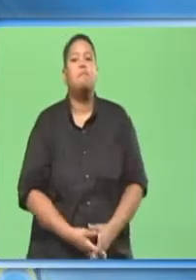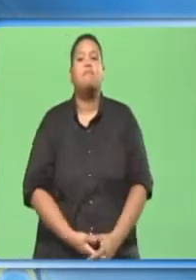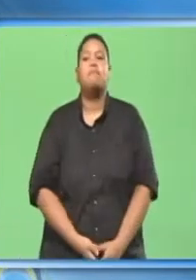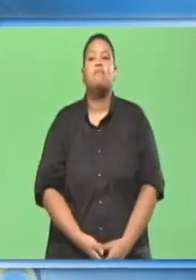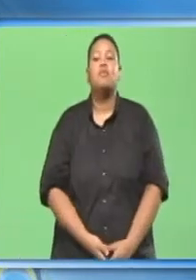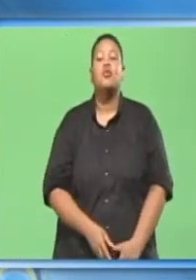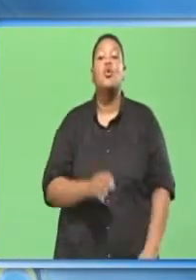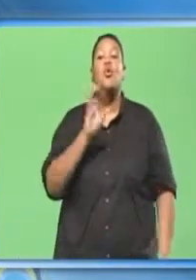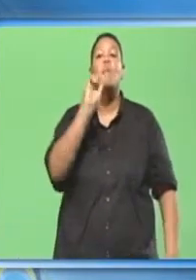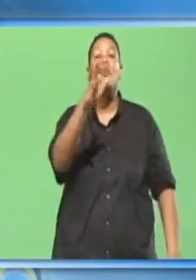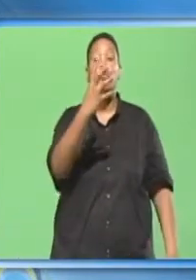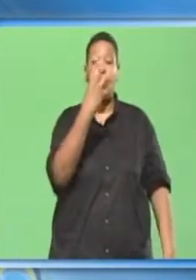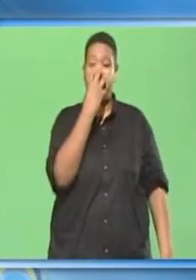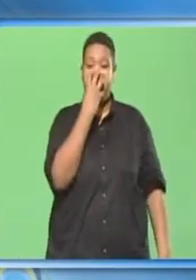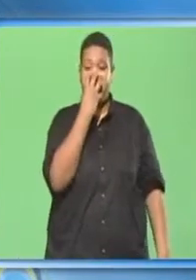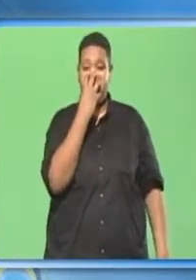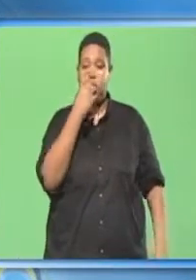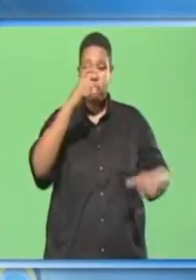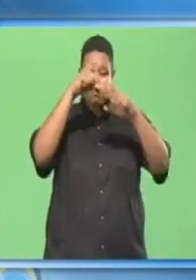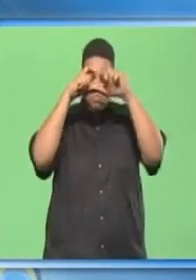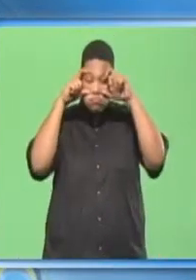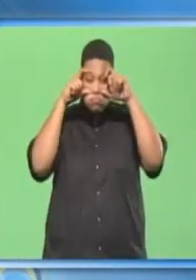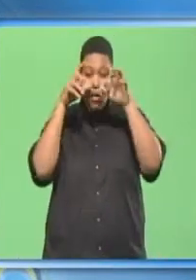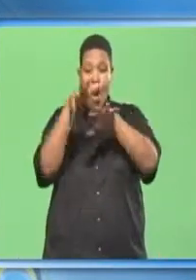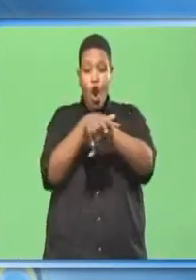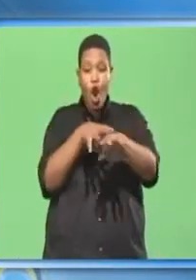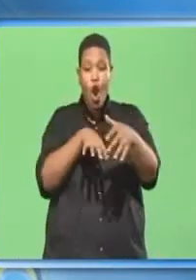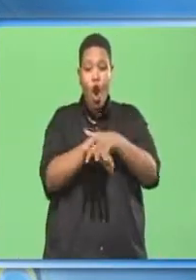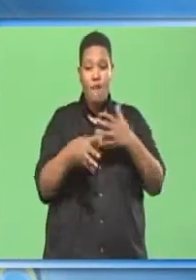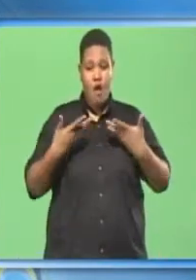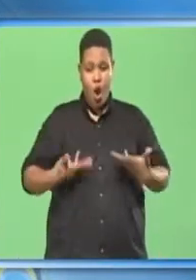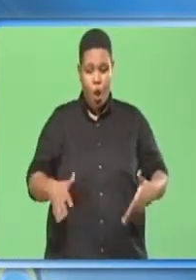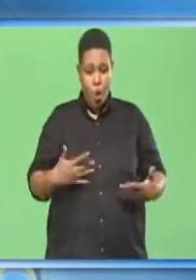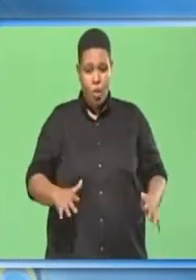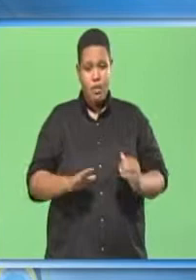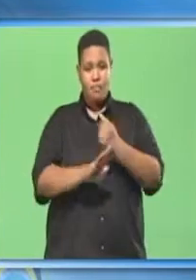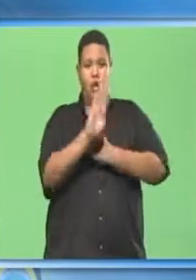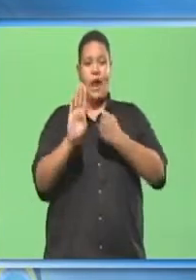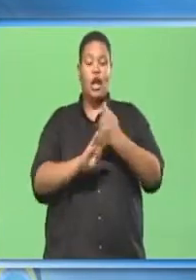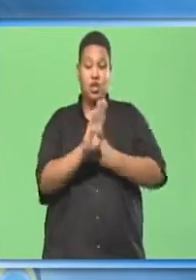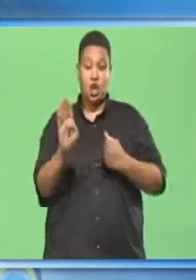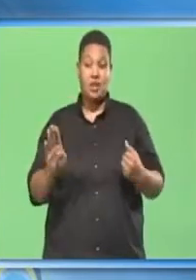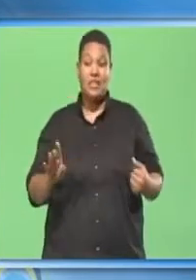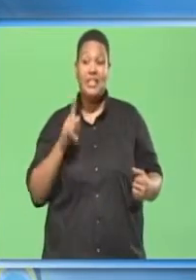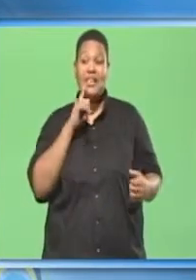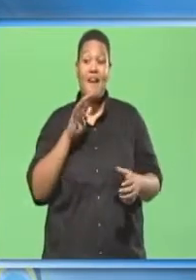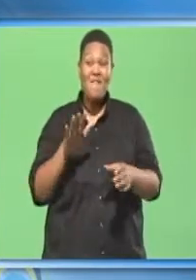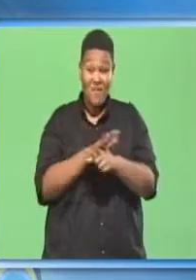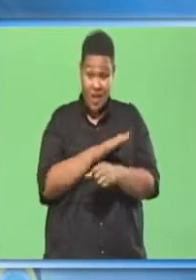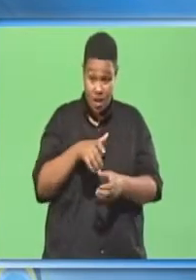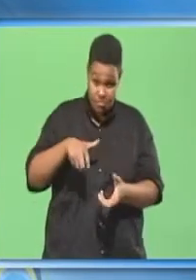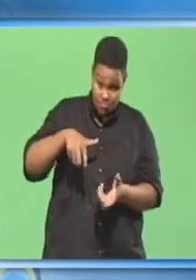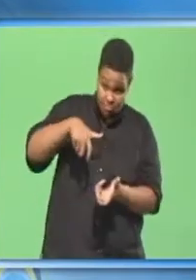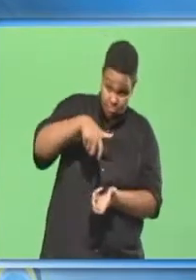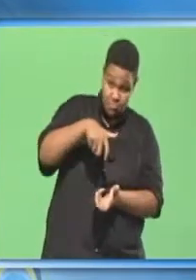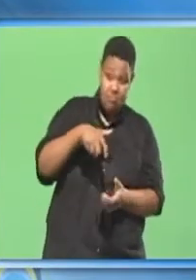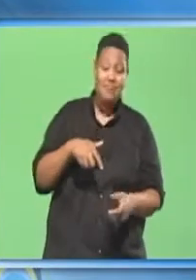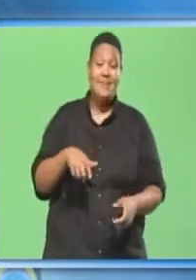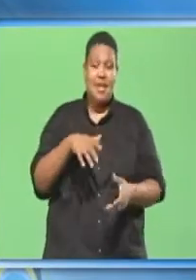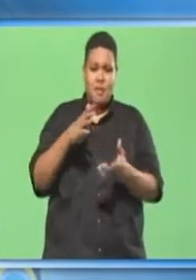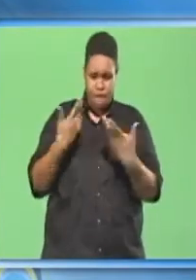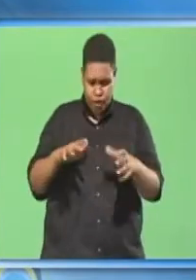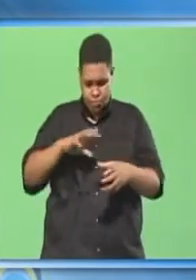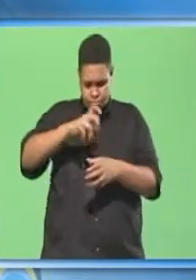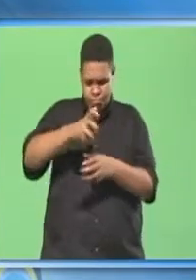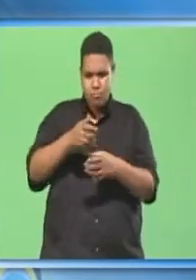Put on your respirator mask, goggles, gloves, and clothing protection. Fill the spray container with mixture of lacquer